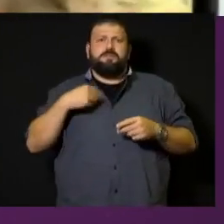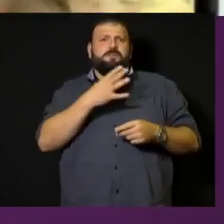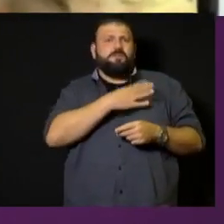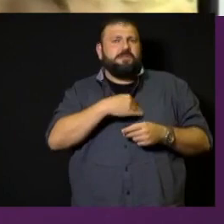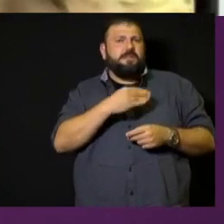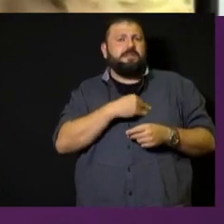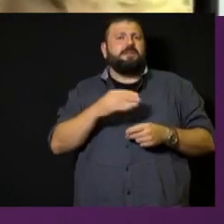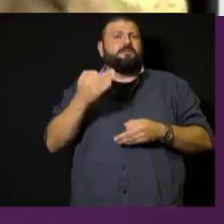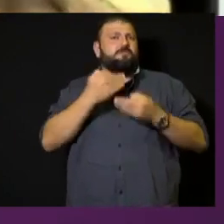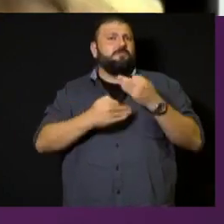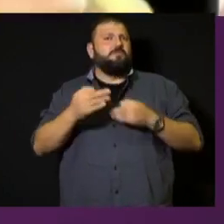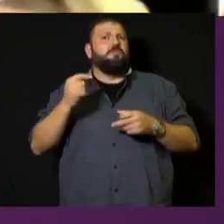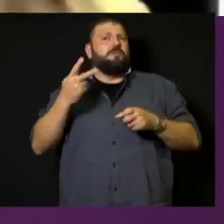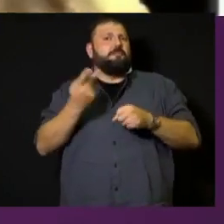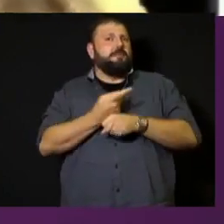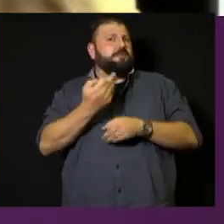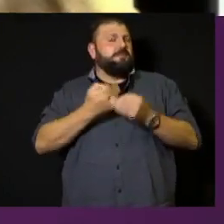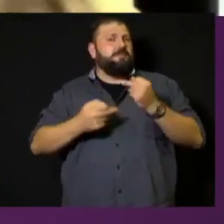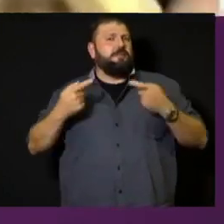sons